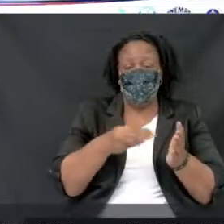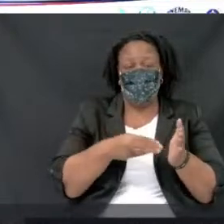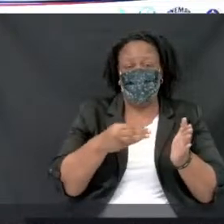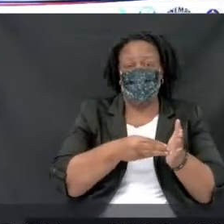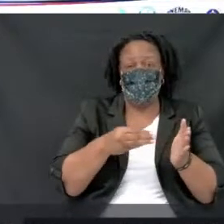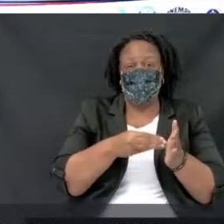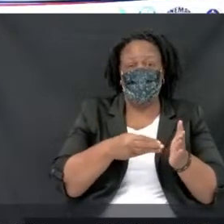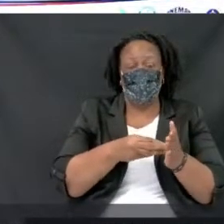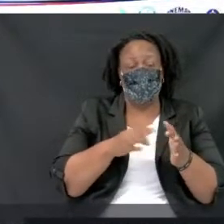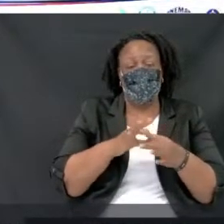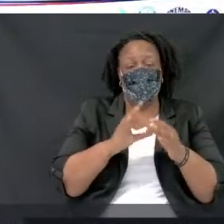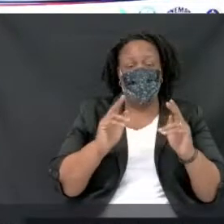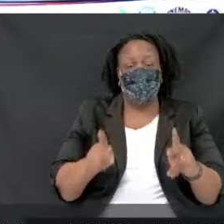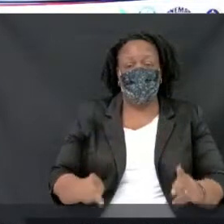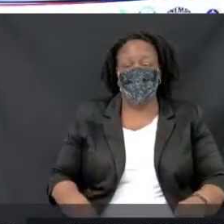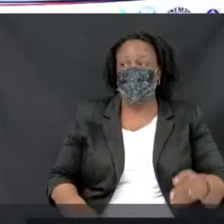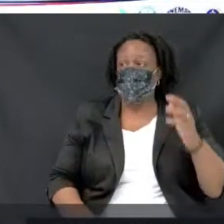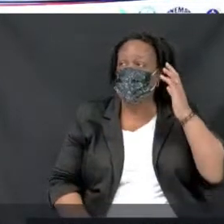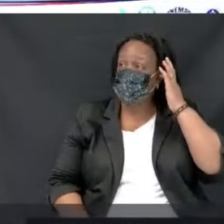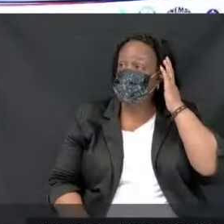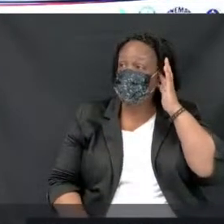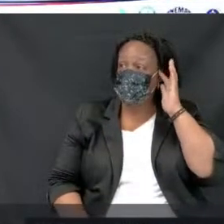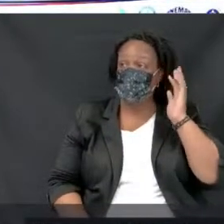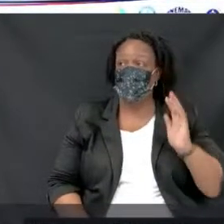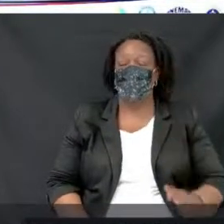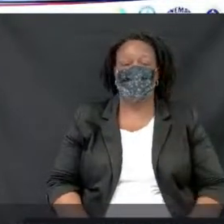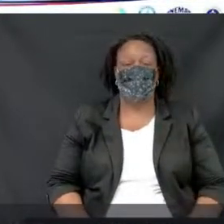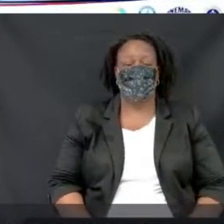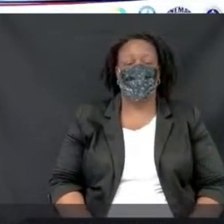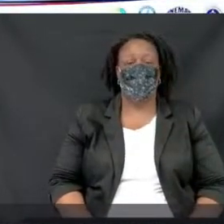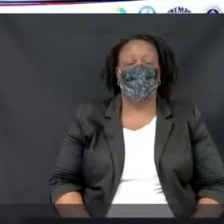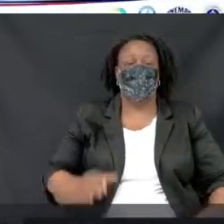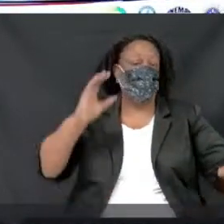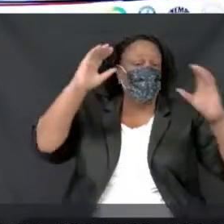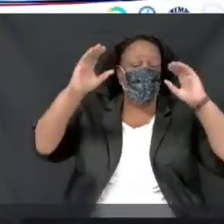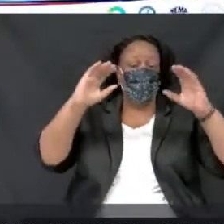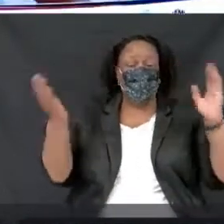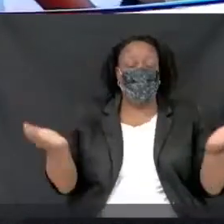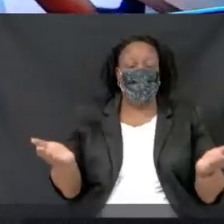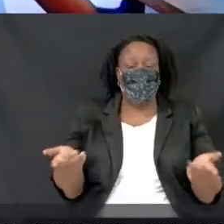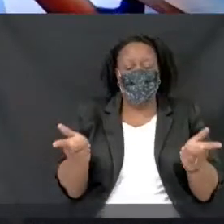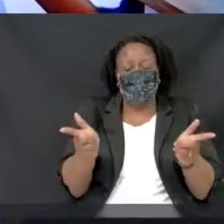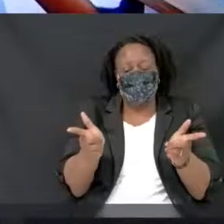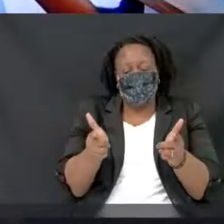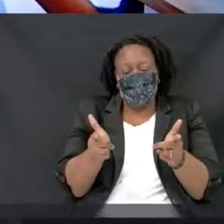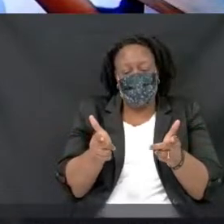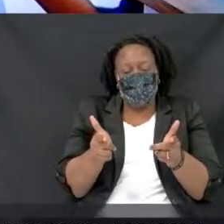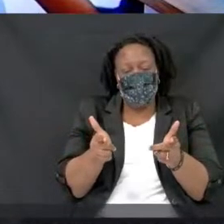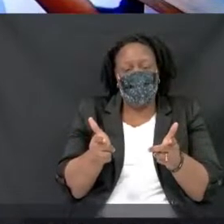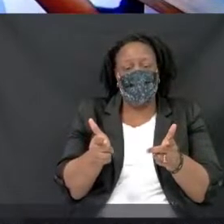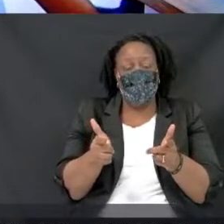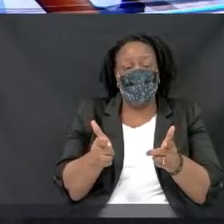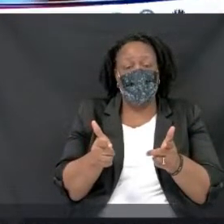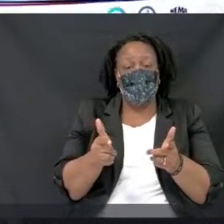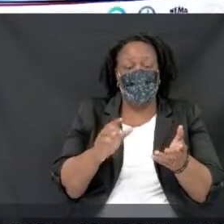not happening elsewhere. In fact, Carnival is a small event compared to the expo